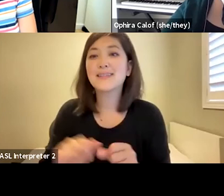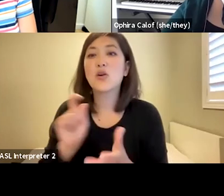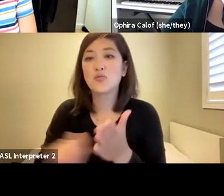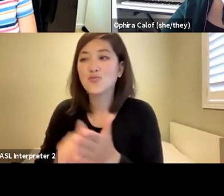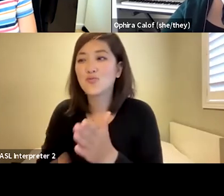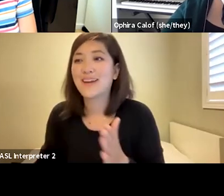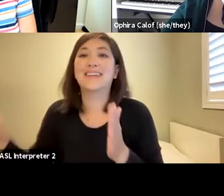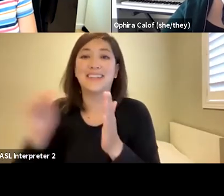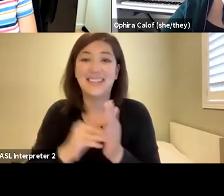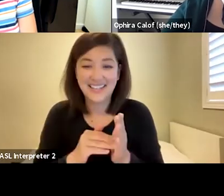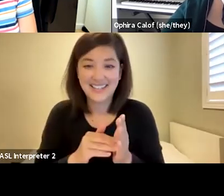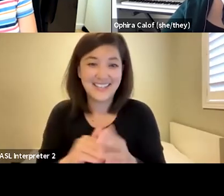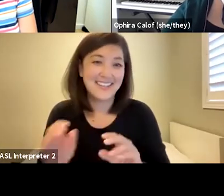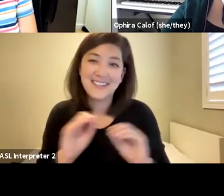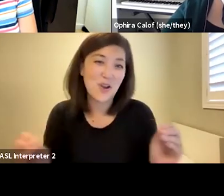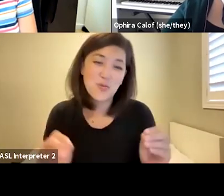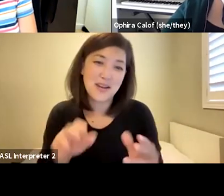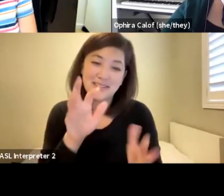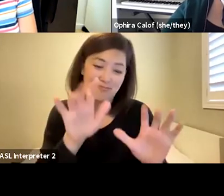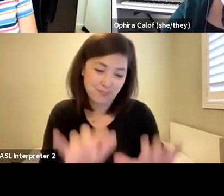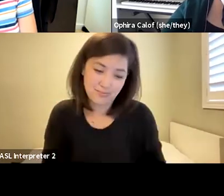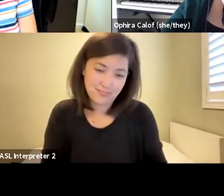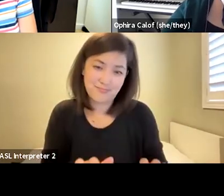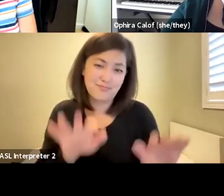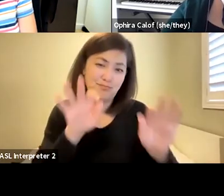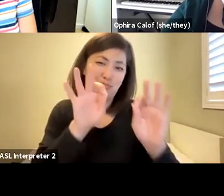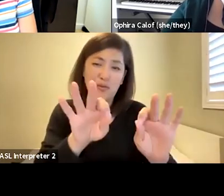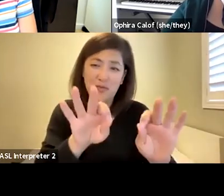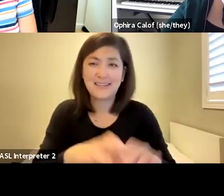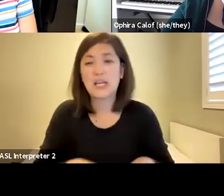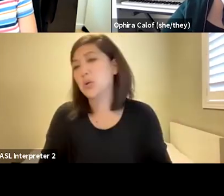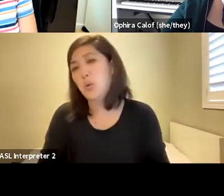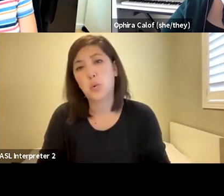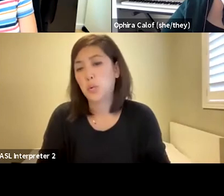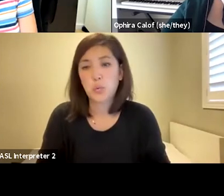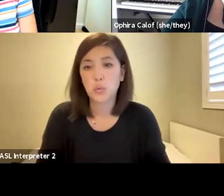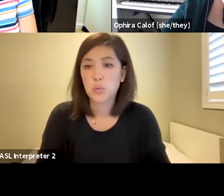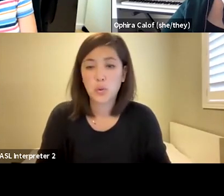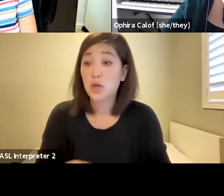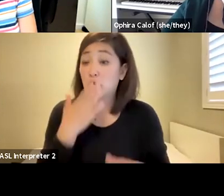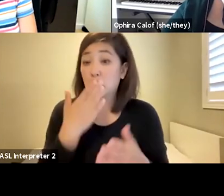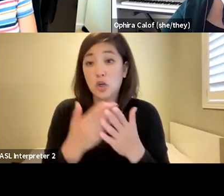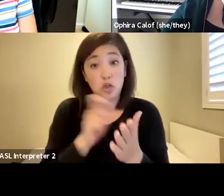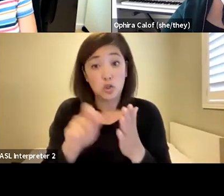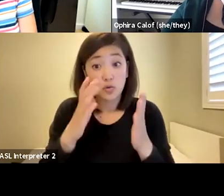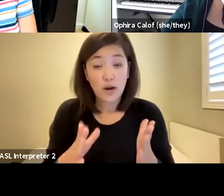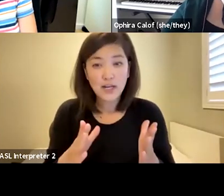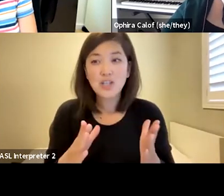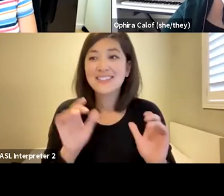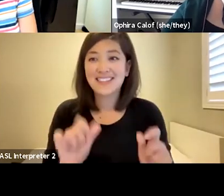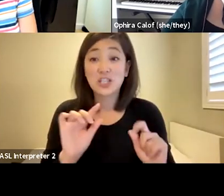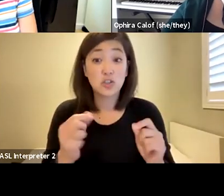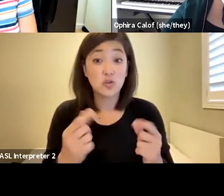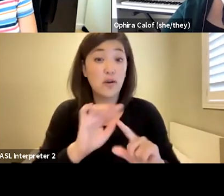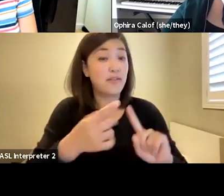really just pumps out, you know, a first draft, which is fantastic. Great writers are ones who can, you know, do that first draft and it could be